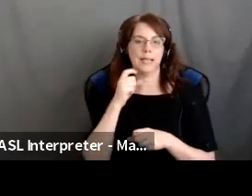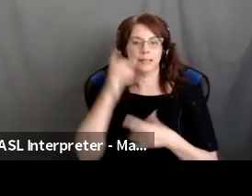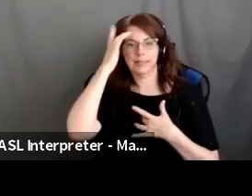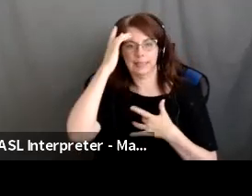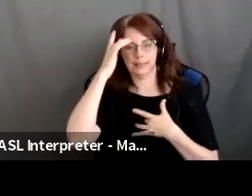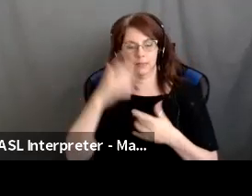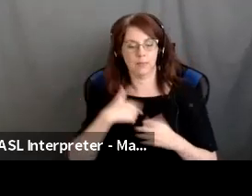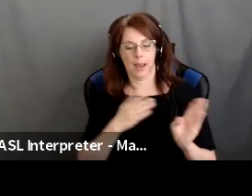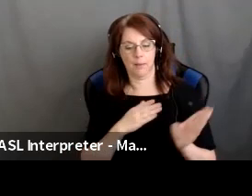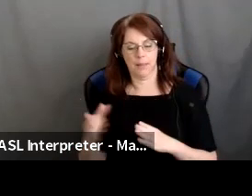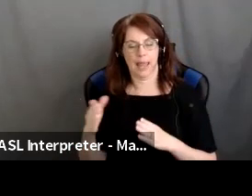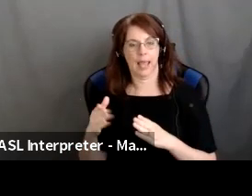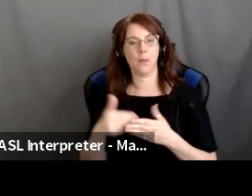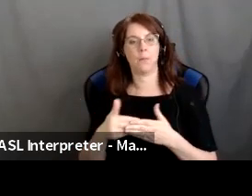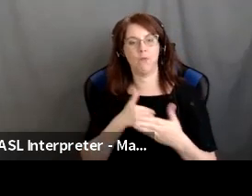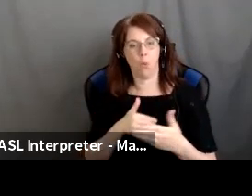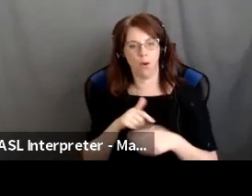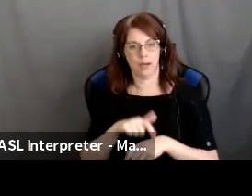ahead of time, I could have avoided this.